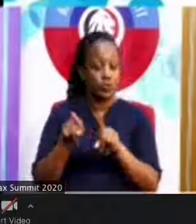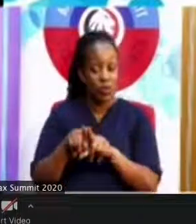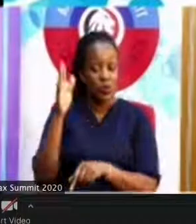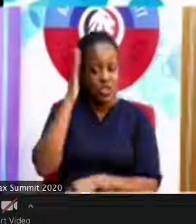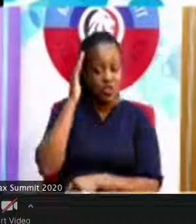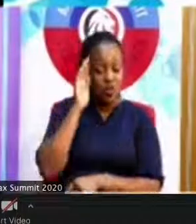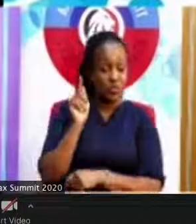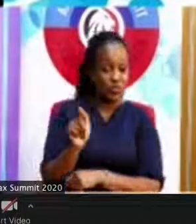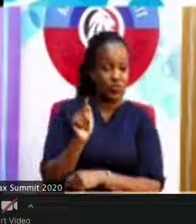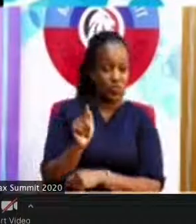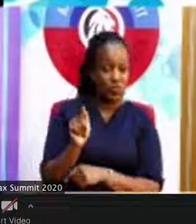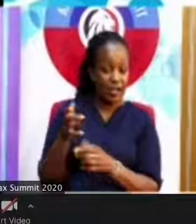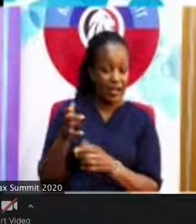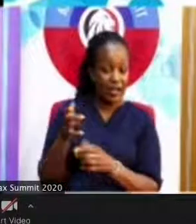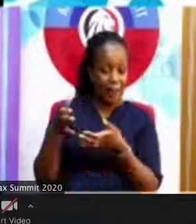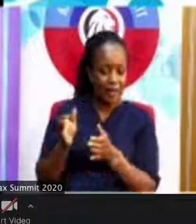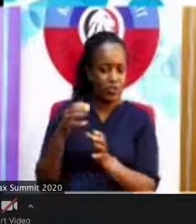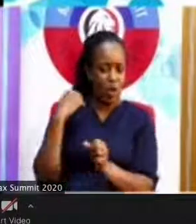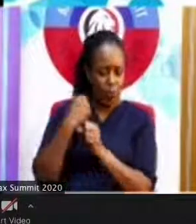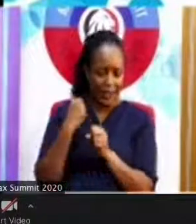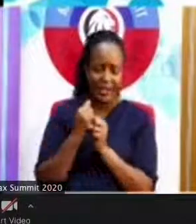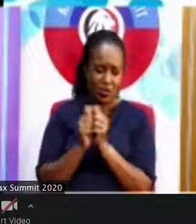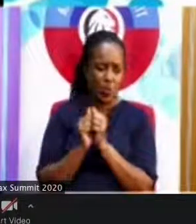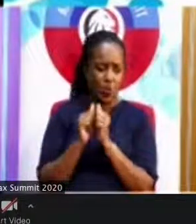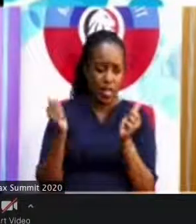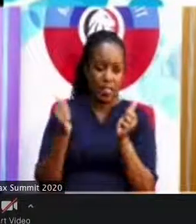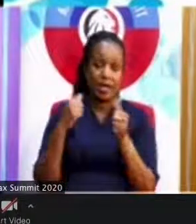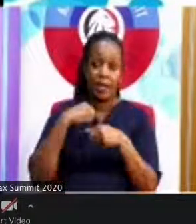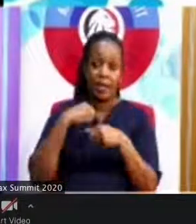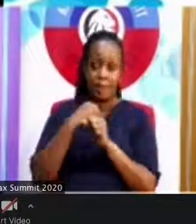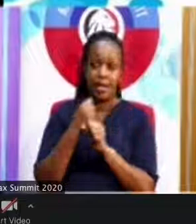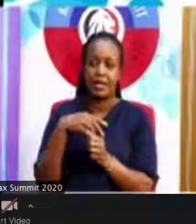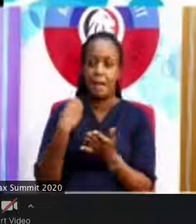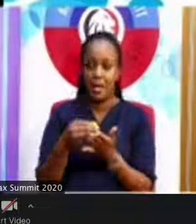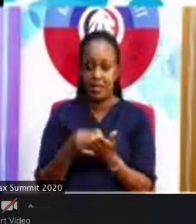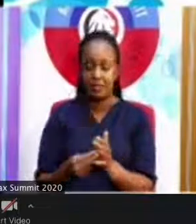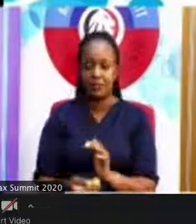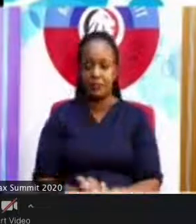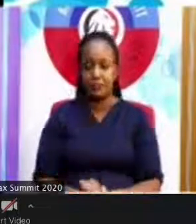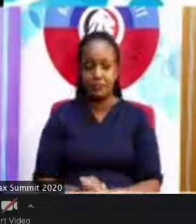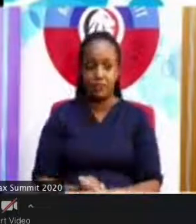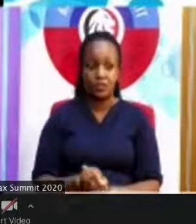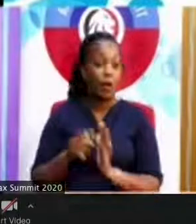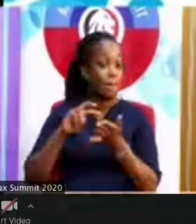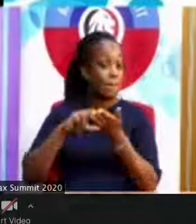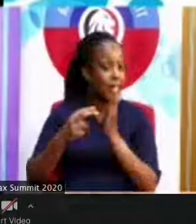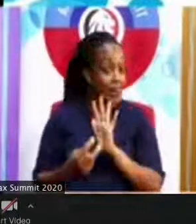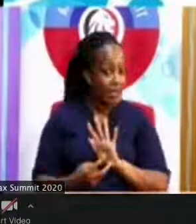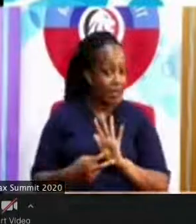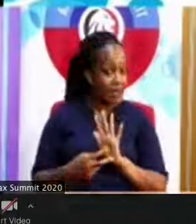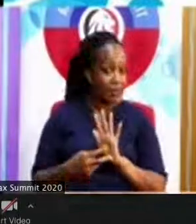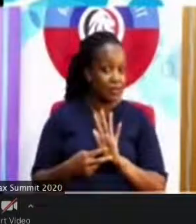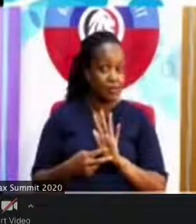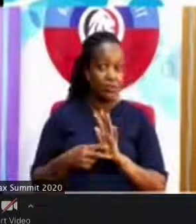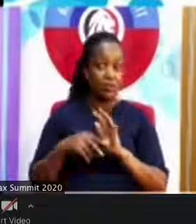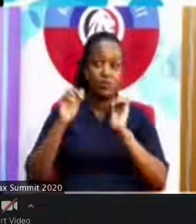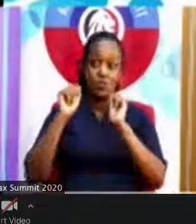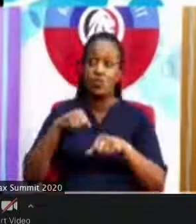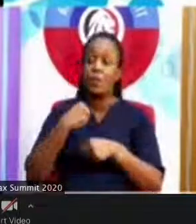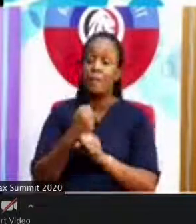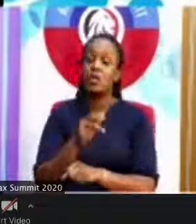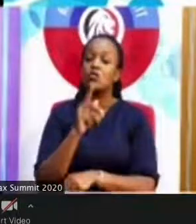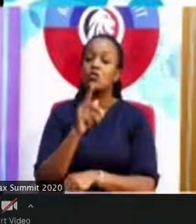are actually working and making money. Therefore, will you be kind to ensure